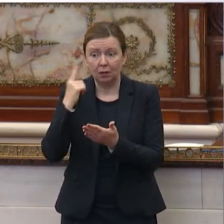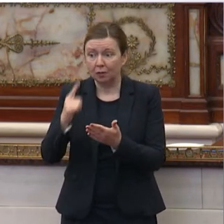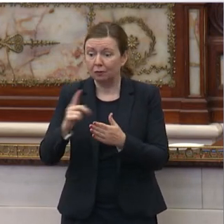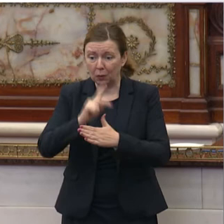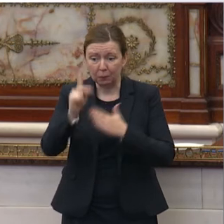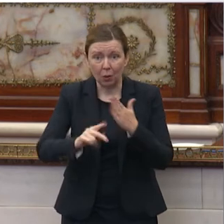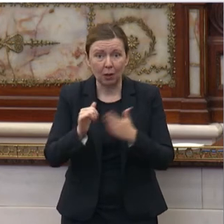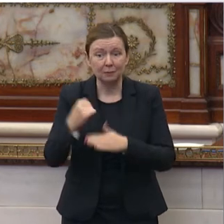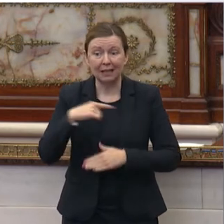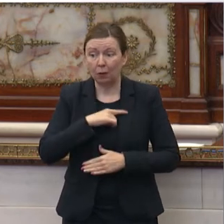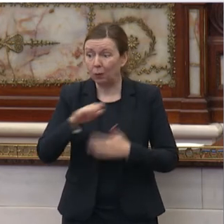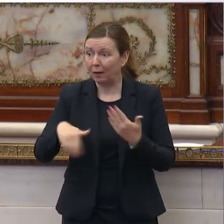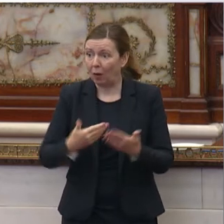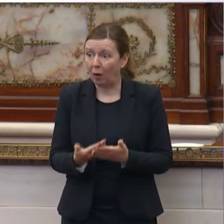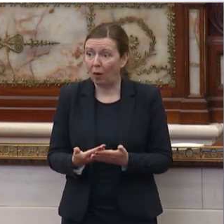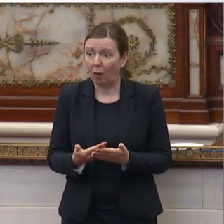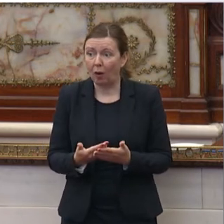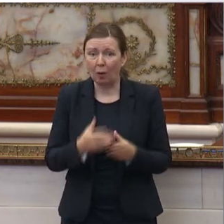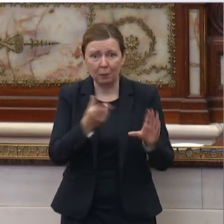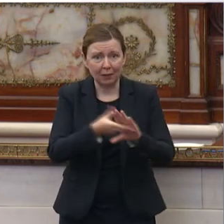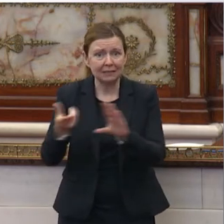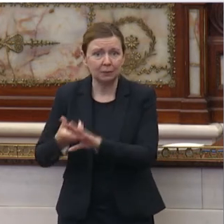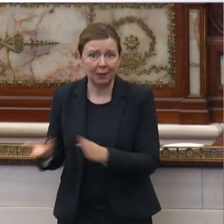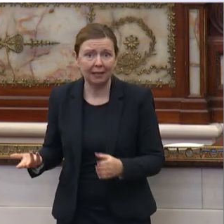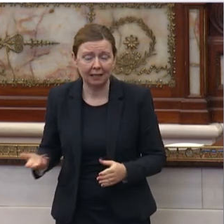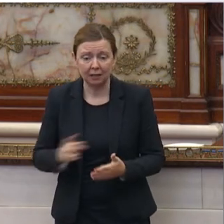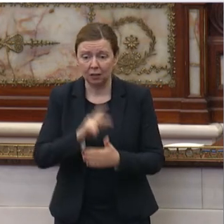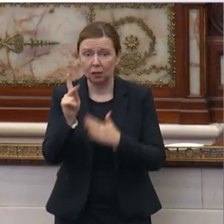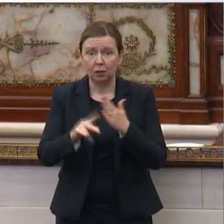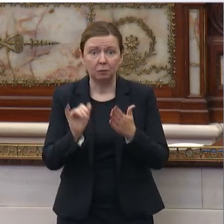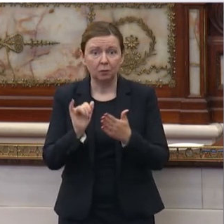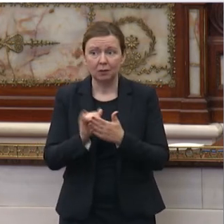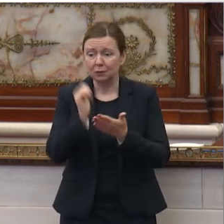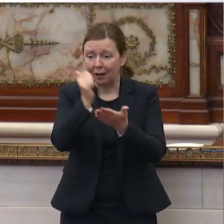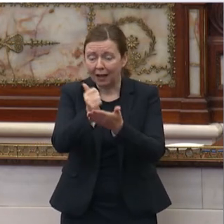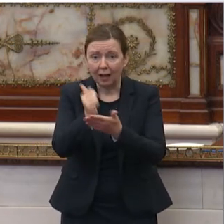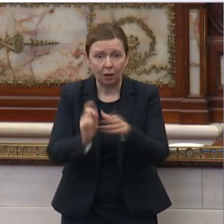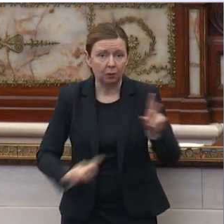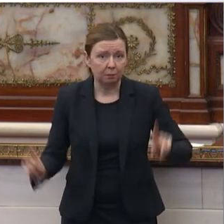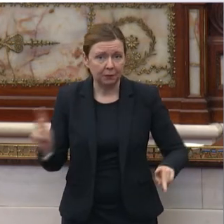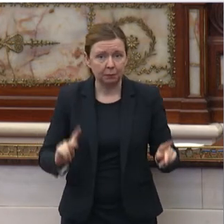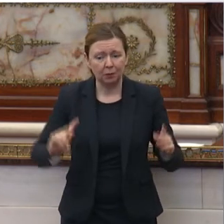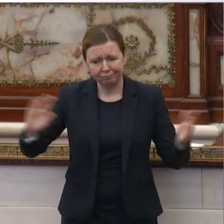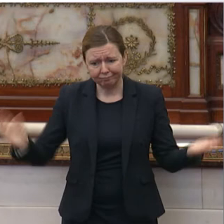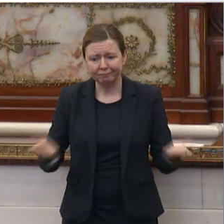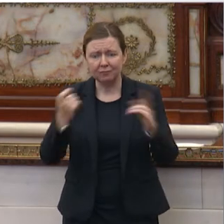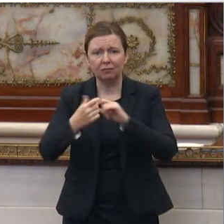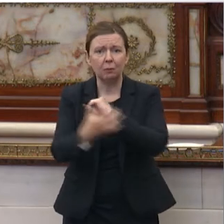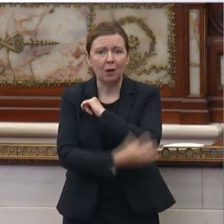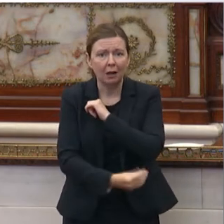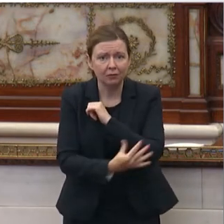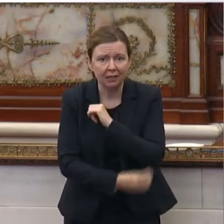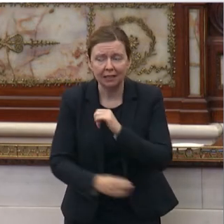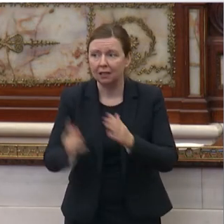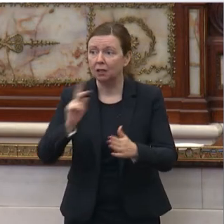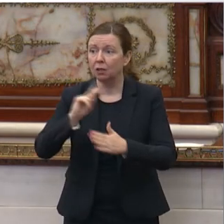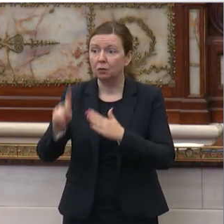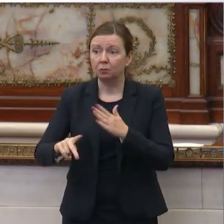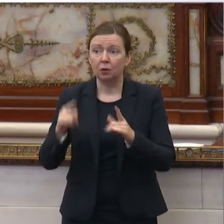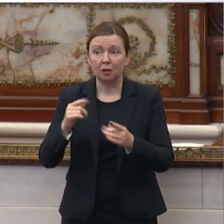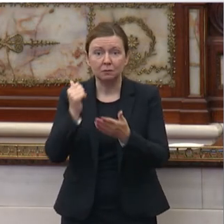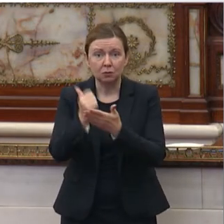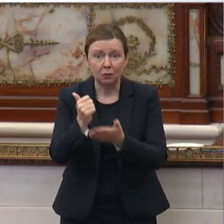programs that we all participate in, programs to help people lift out of poverty, programs, all right, to